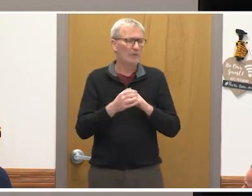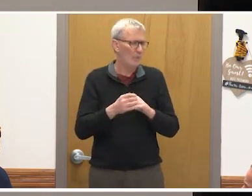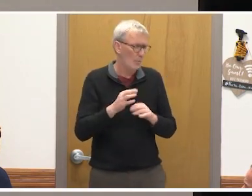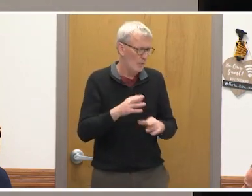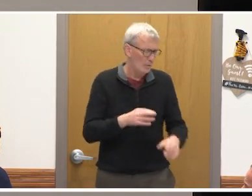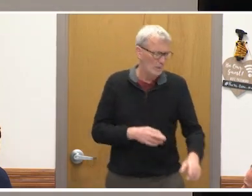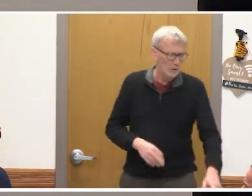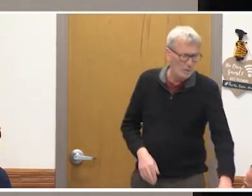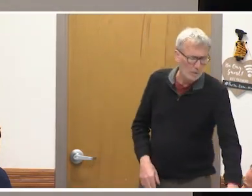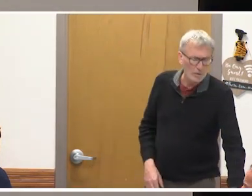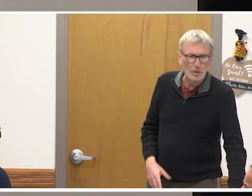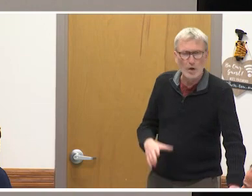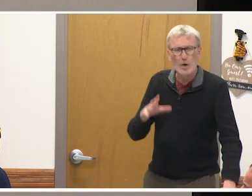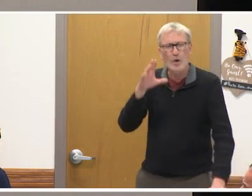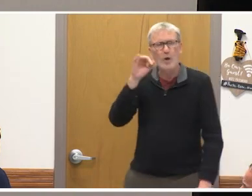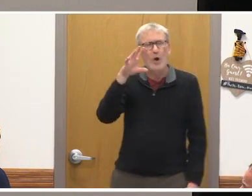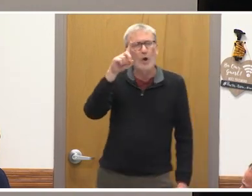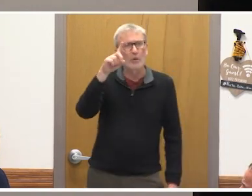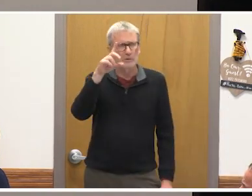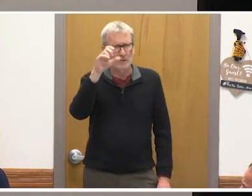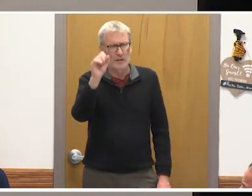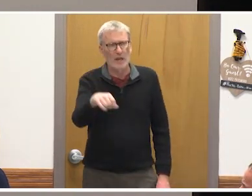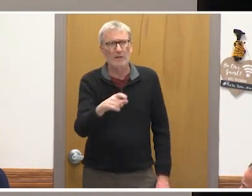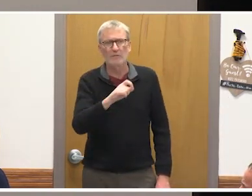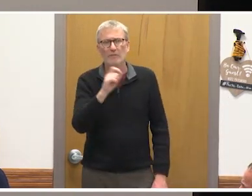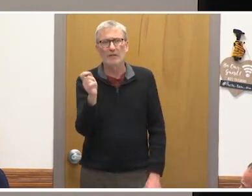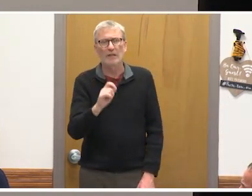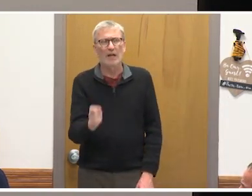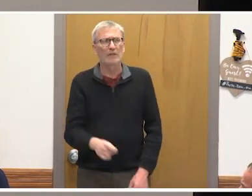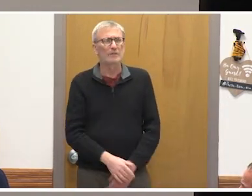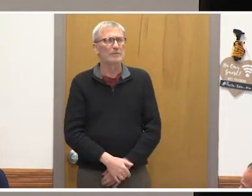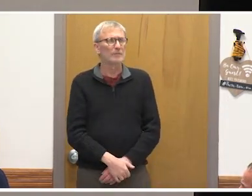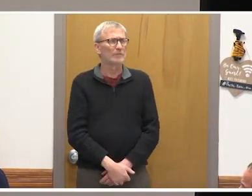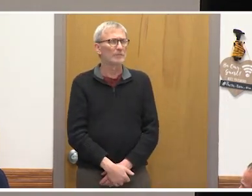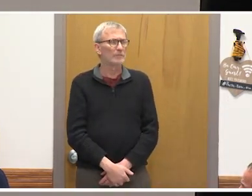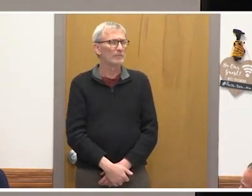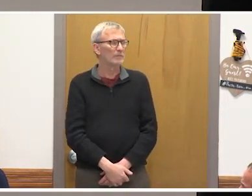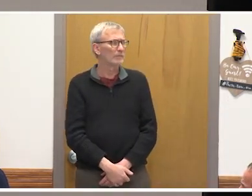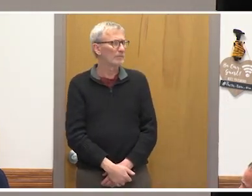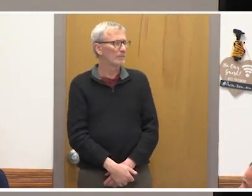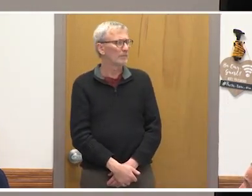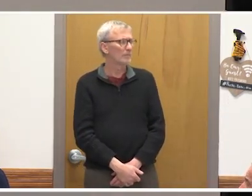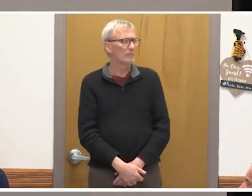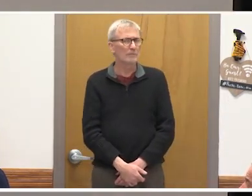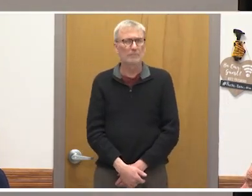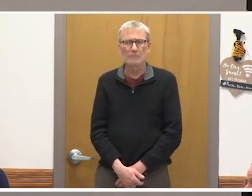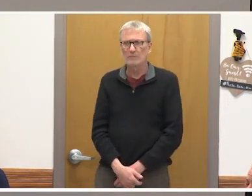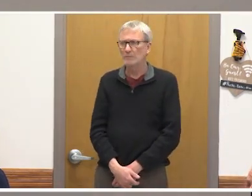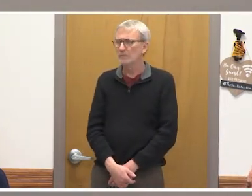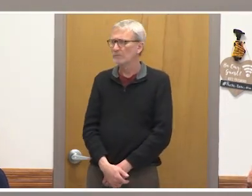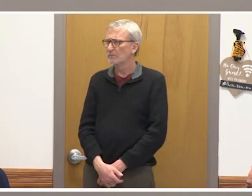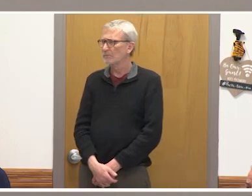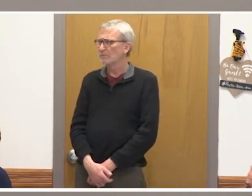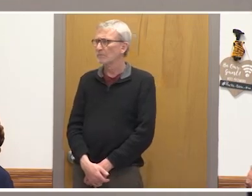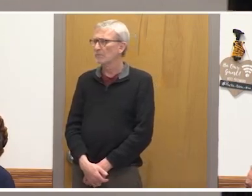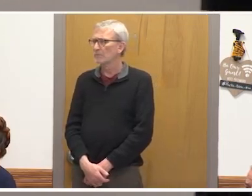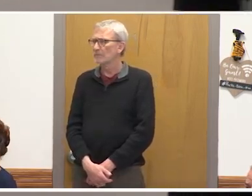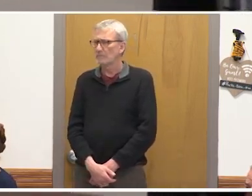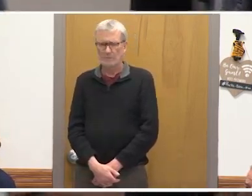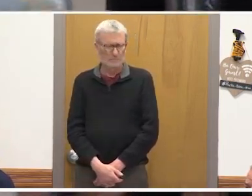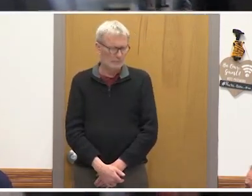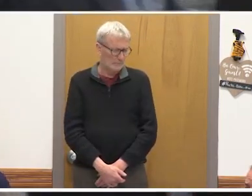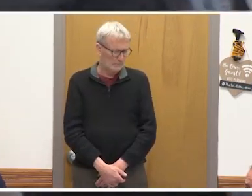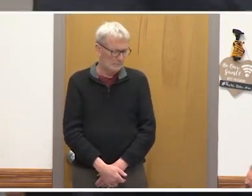and talk to us individually. We would love to hear your thoughts. I have a question. Comment cards also have the link for the